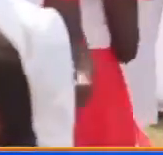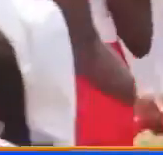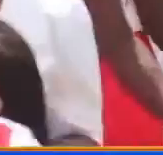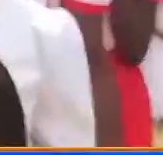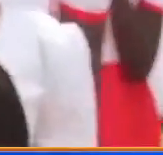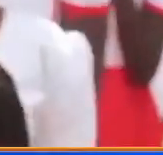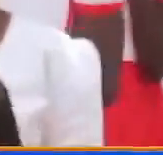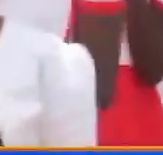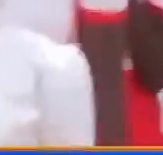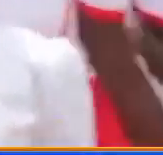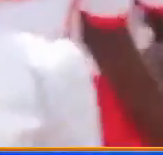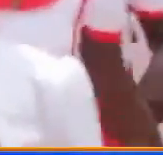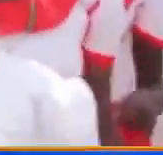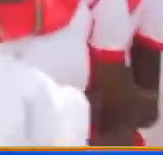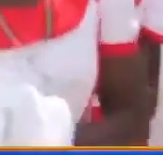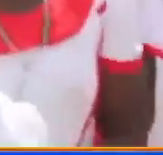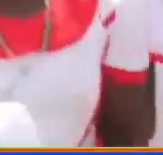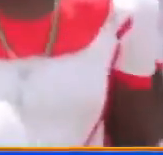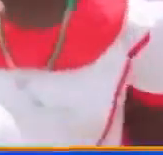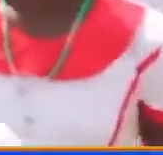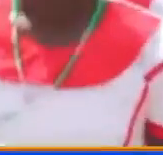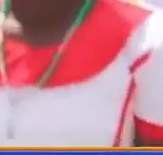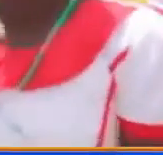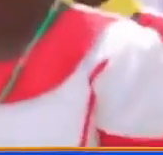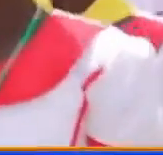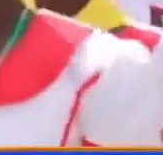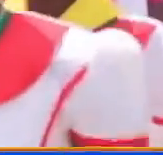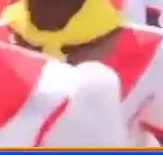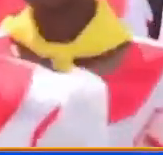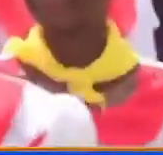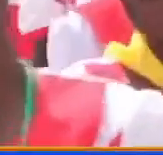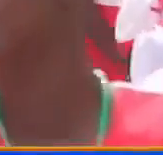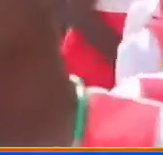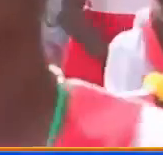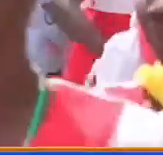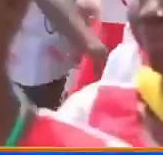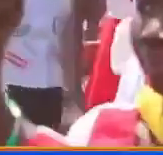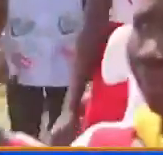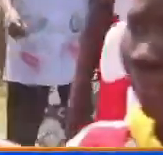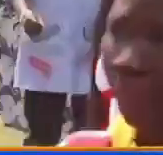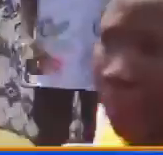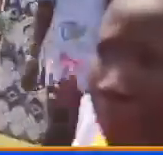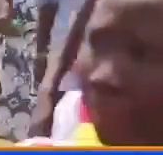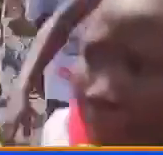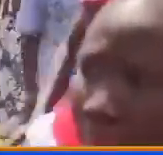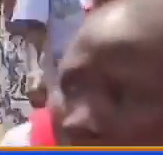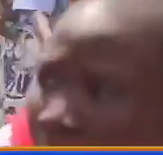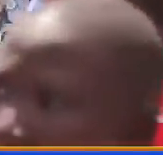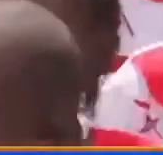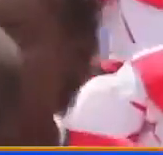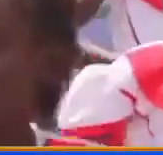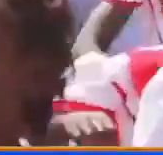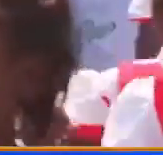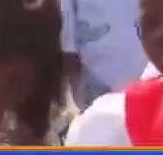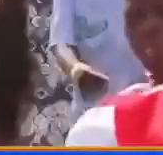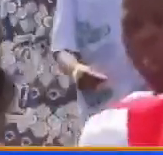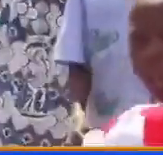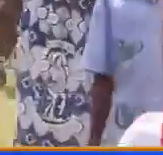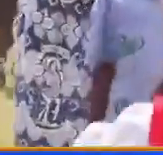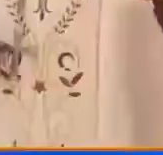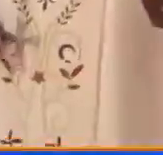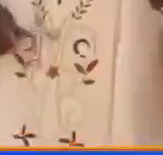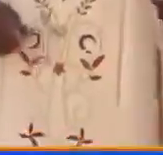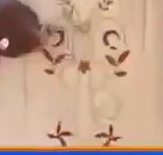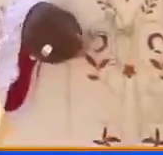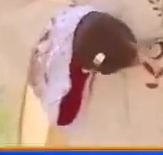Mass at St. Veronica Luahaha sub-parish in Kadima in Bungoma County, His Lordship Kadima said that investing in education is the